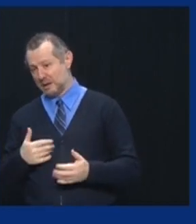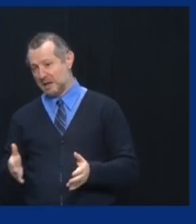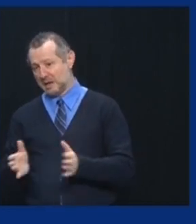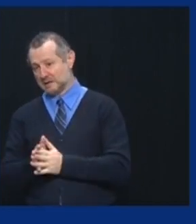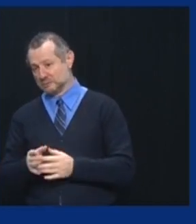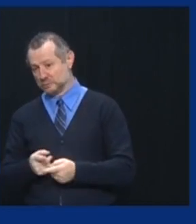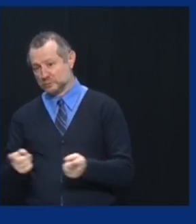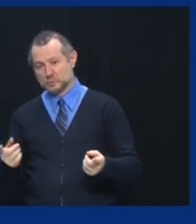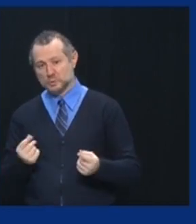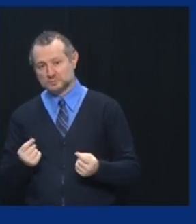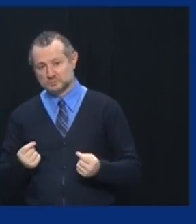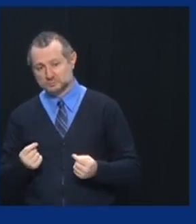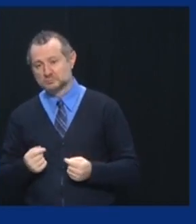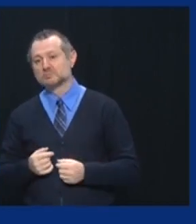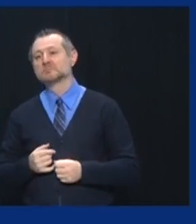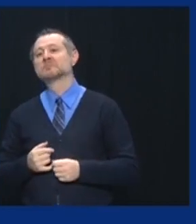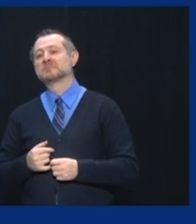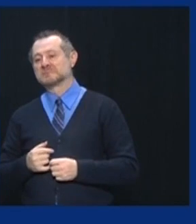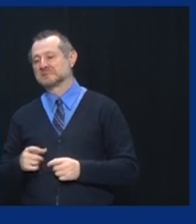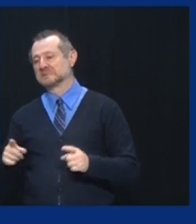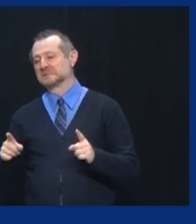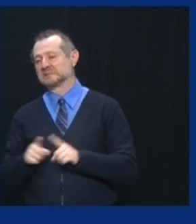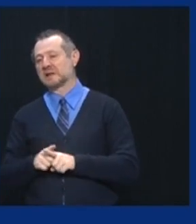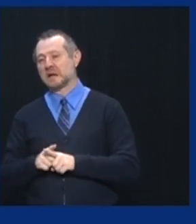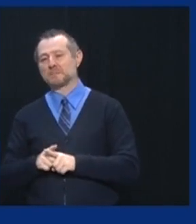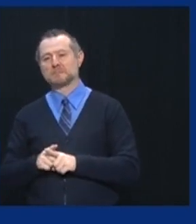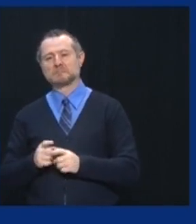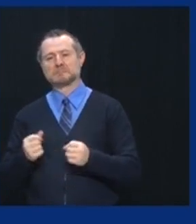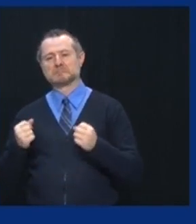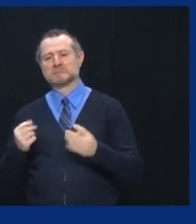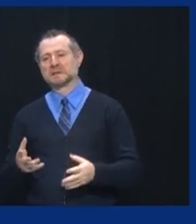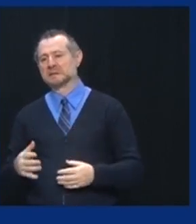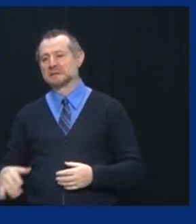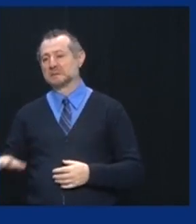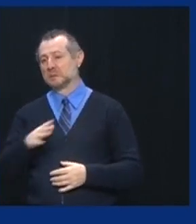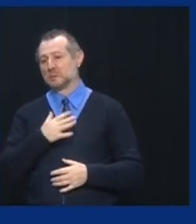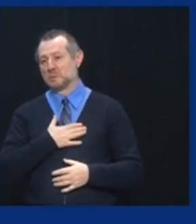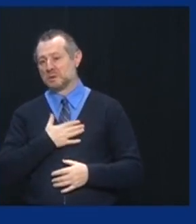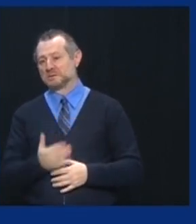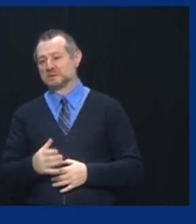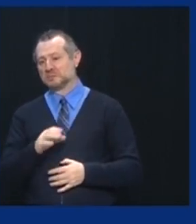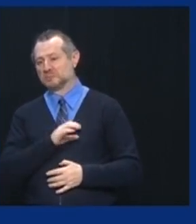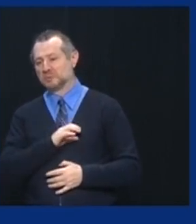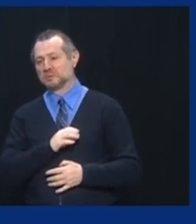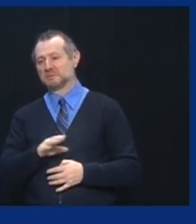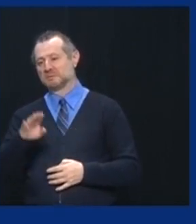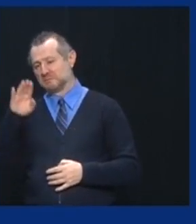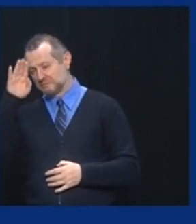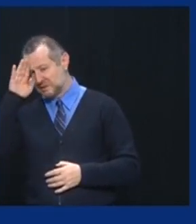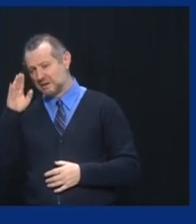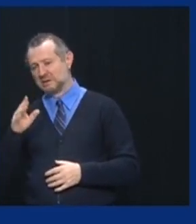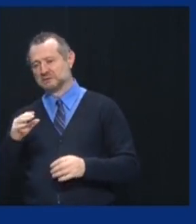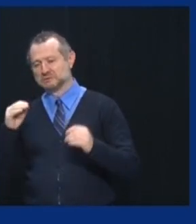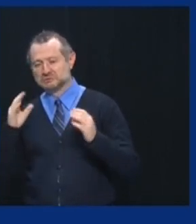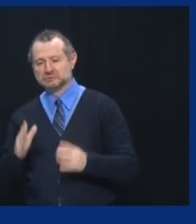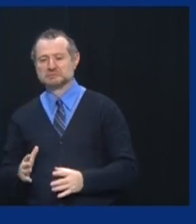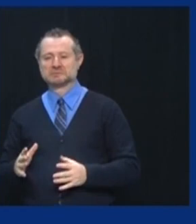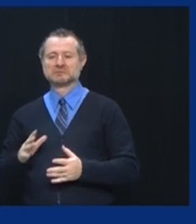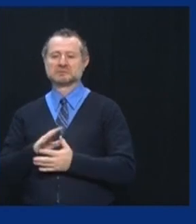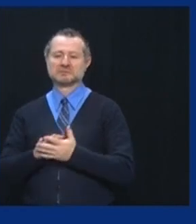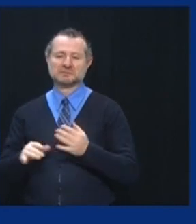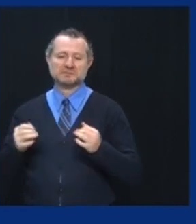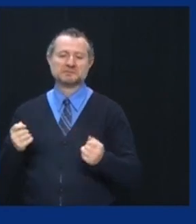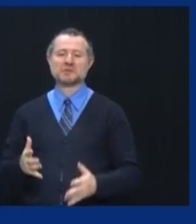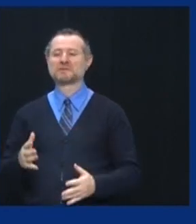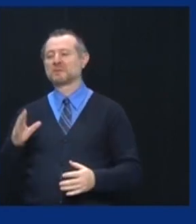is as many essential workers, police, fire, teachers, transit workers, as many